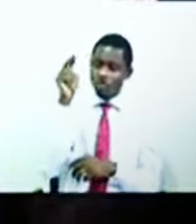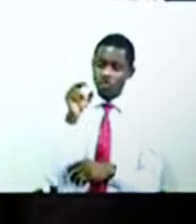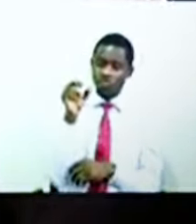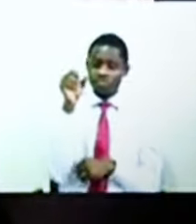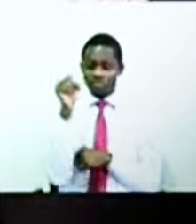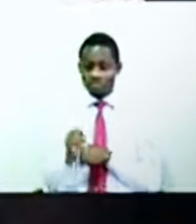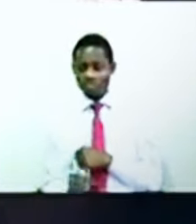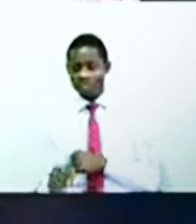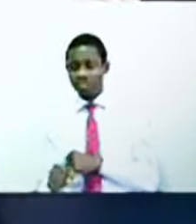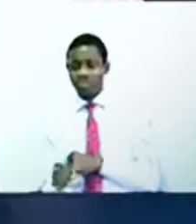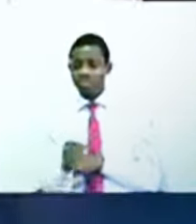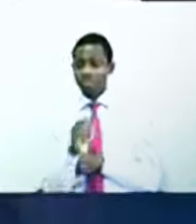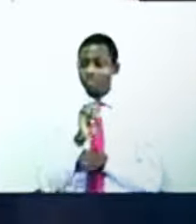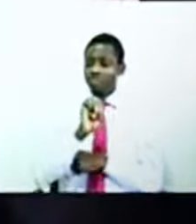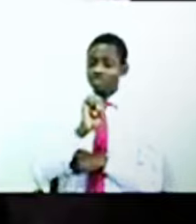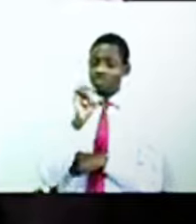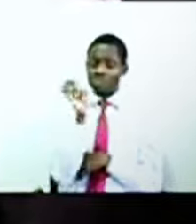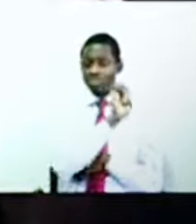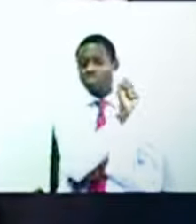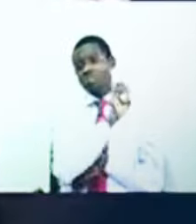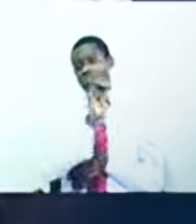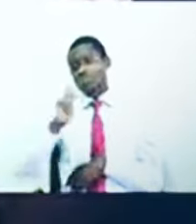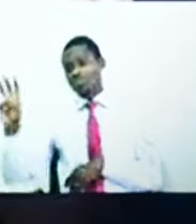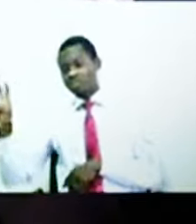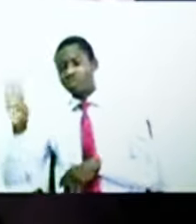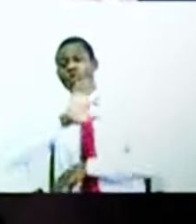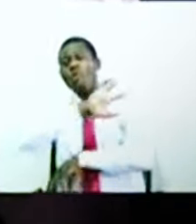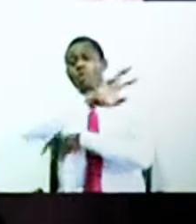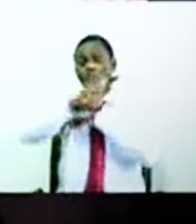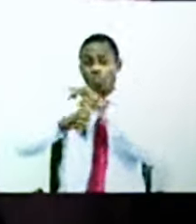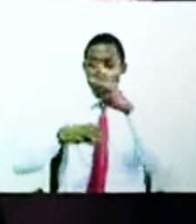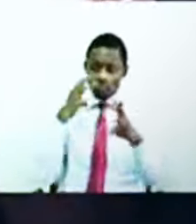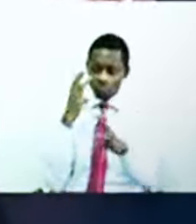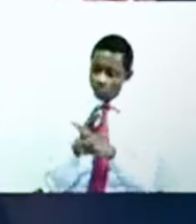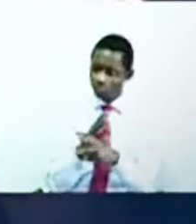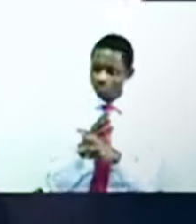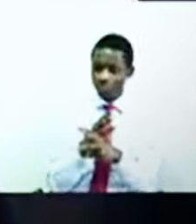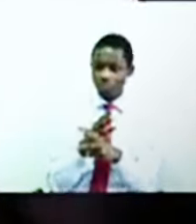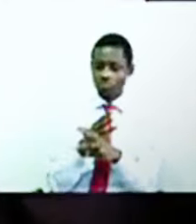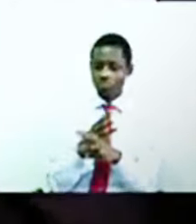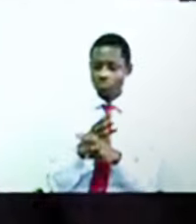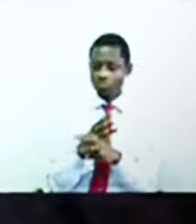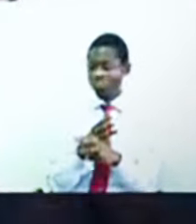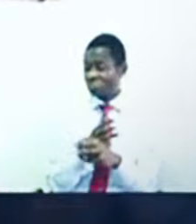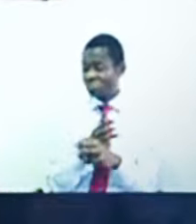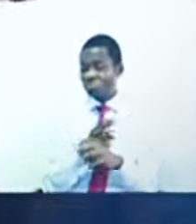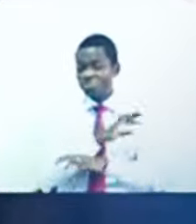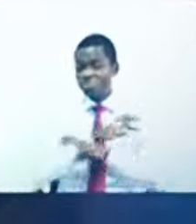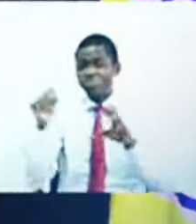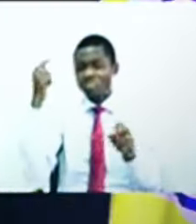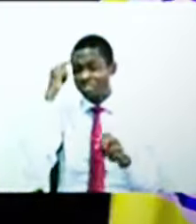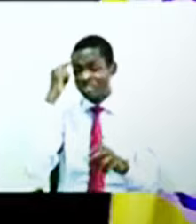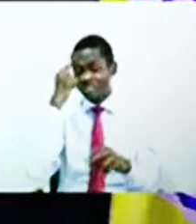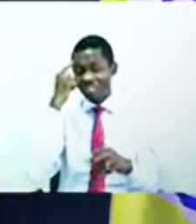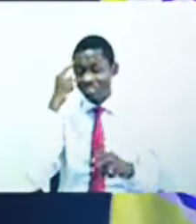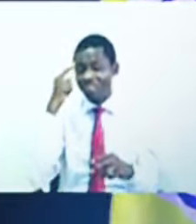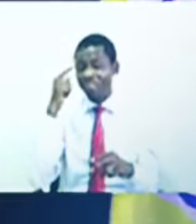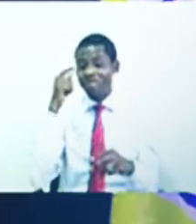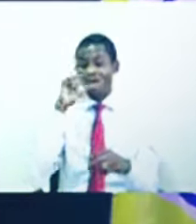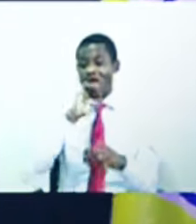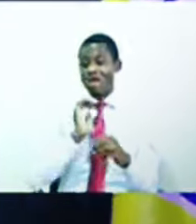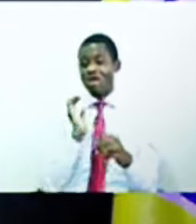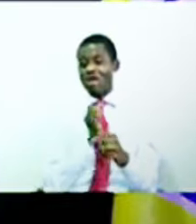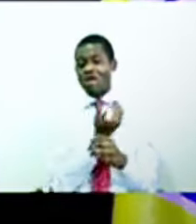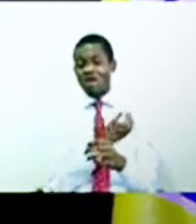whole world. Don't say that as for our country. This is our